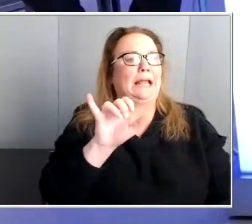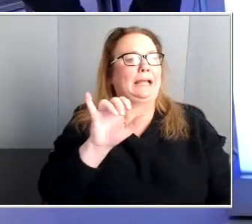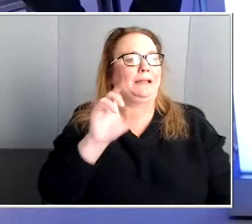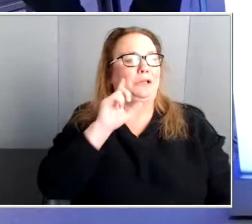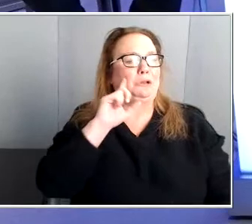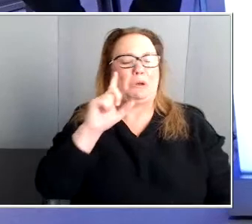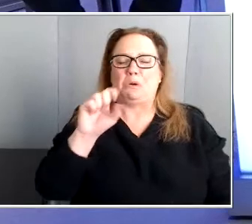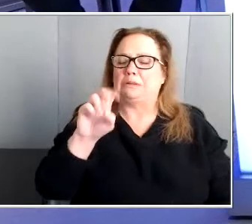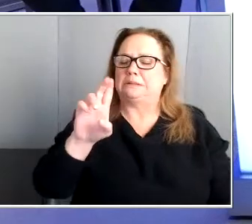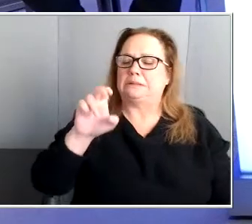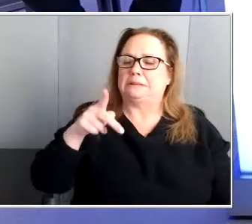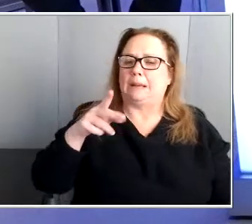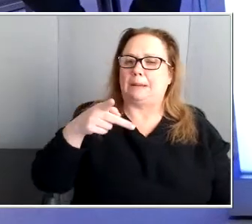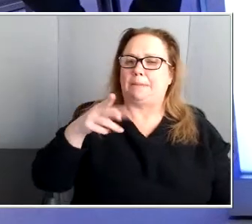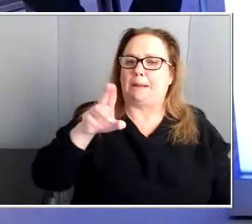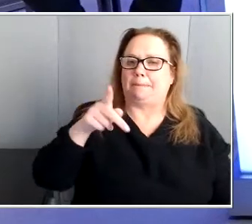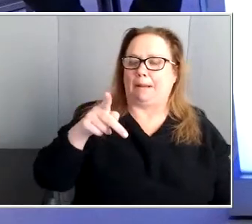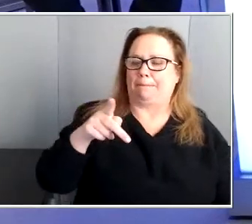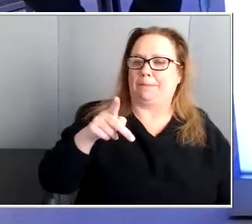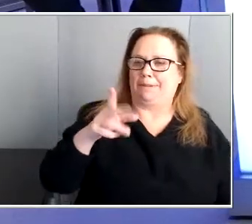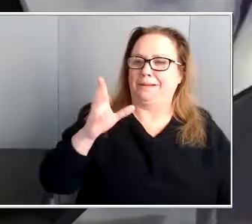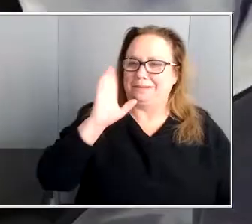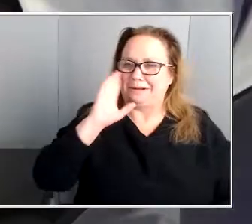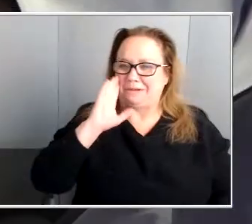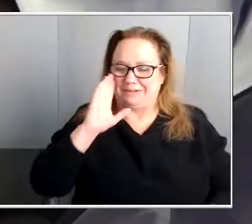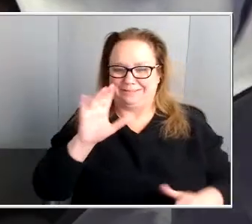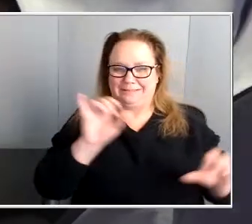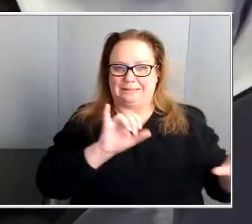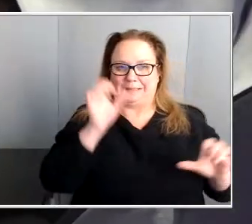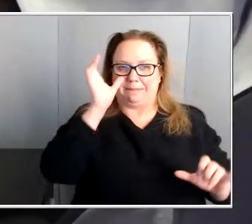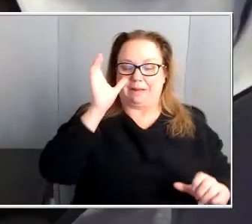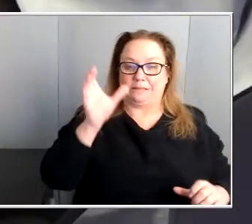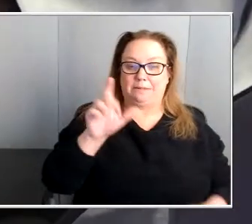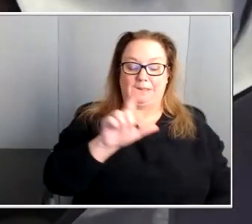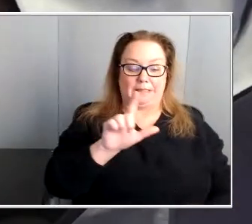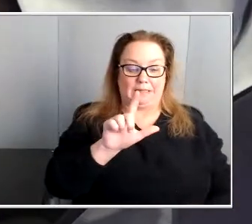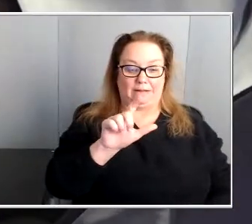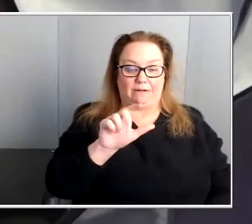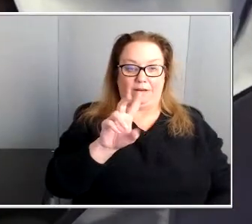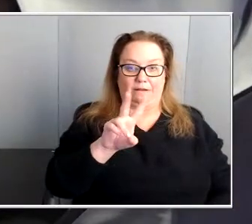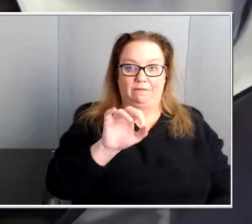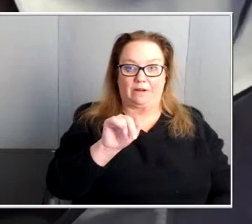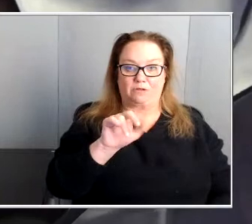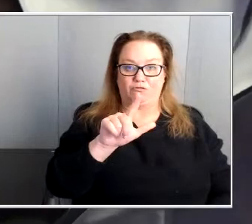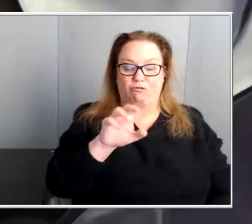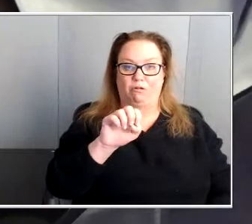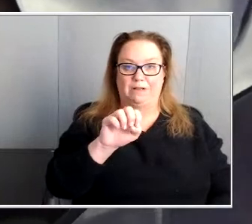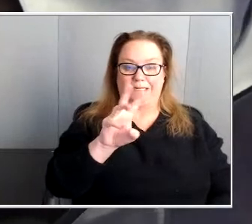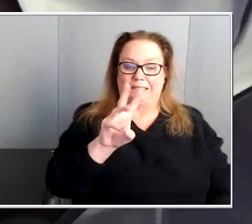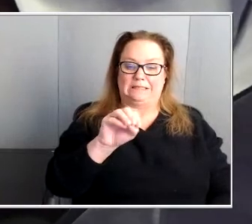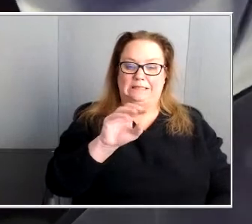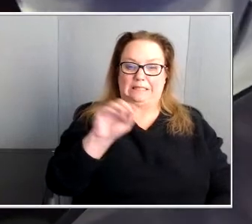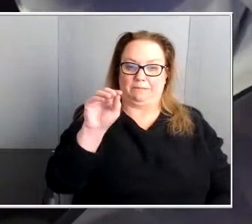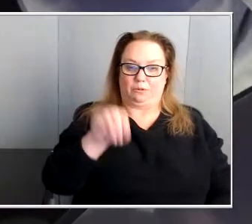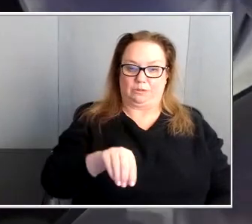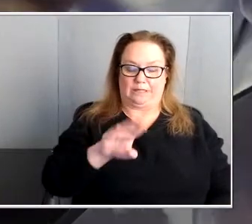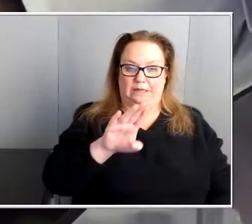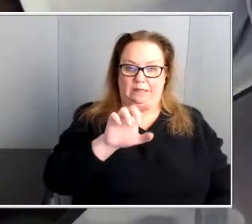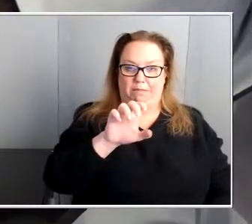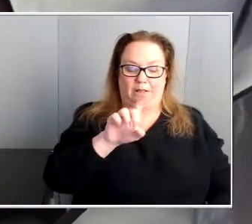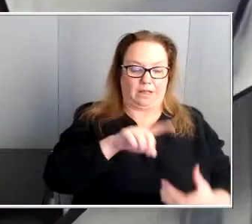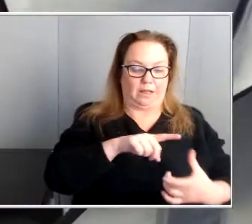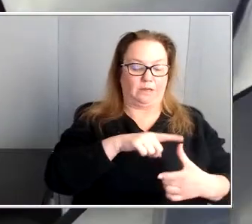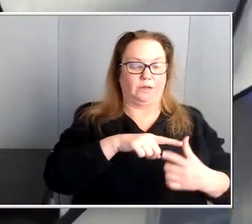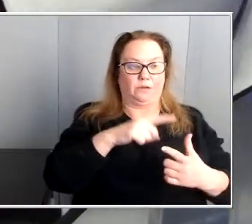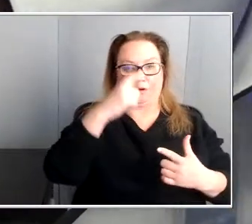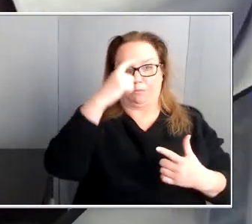sump pump. Absolutely. And what's happened with the sump pump is that the left ventricle normally squeezes about 60% of the blood out and goes to your brain, to your toe, and all